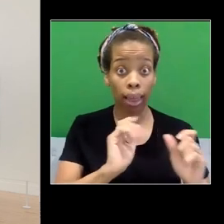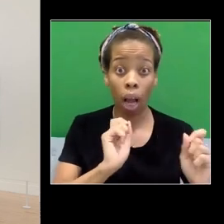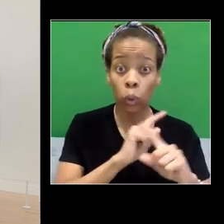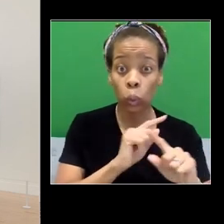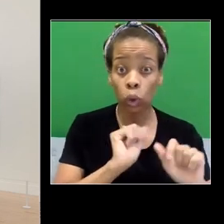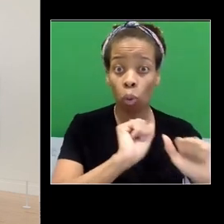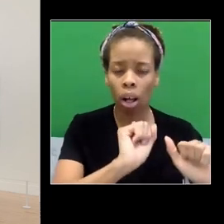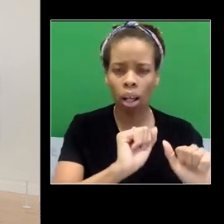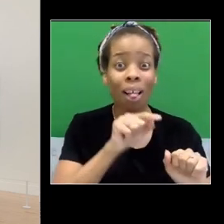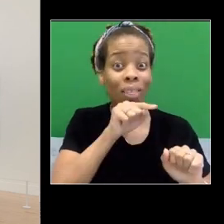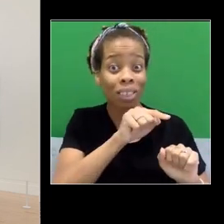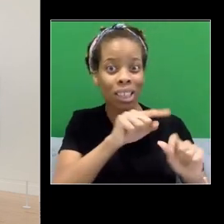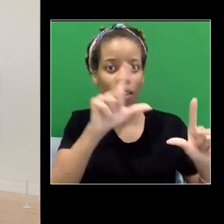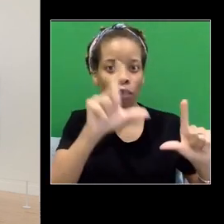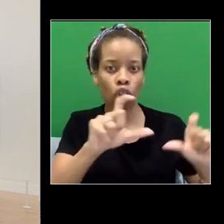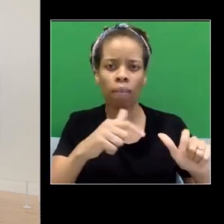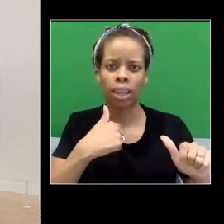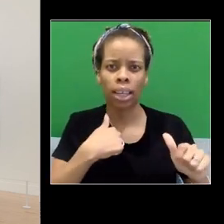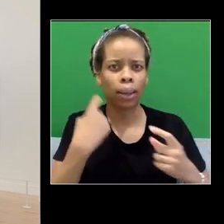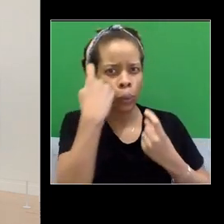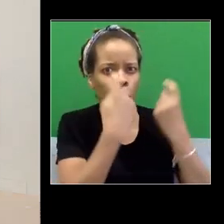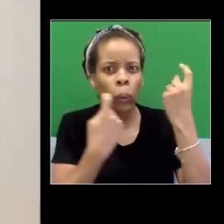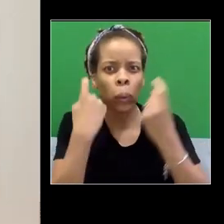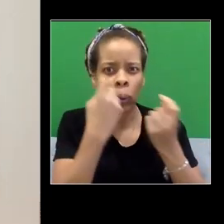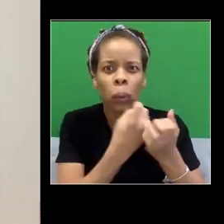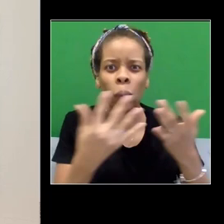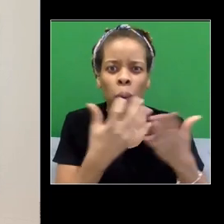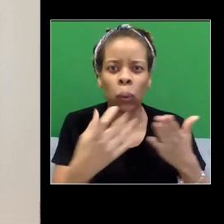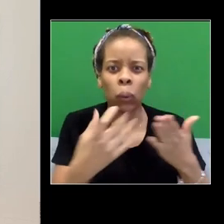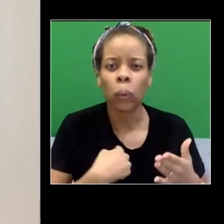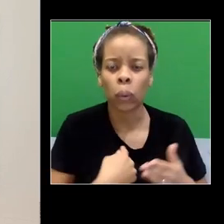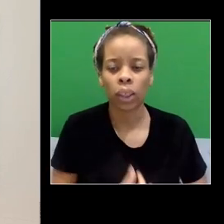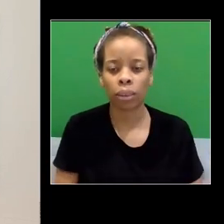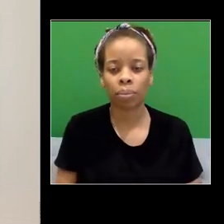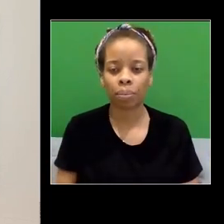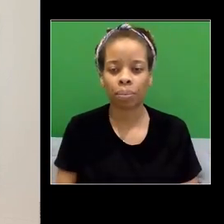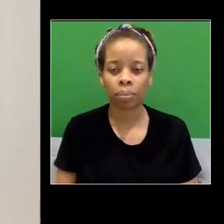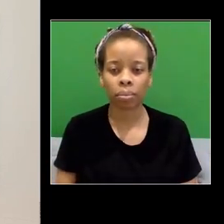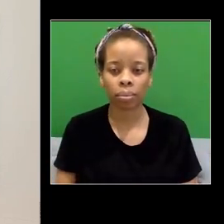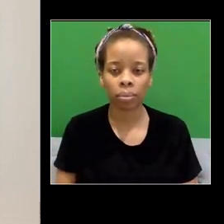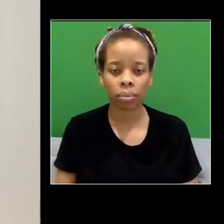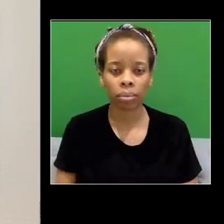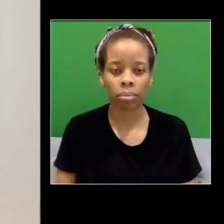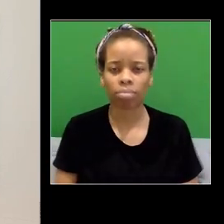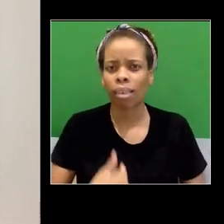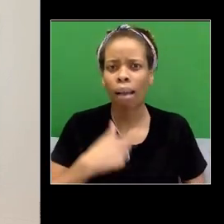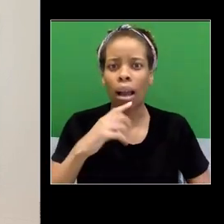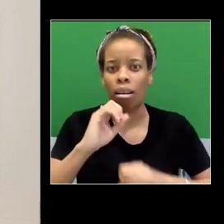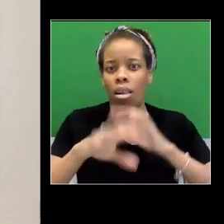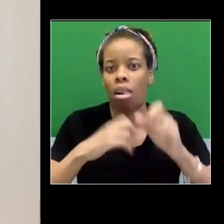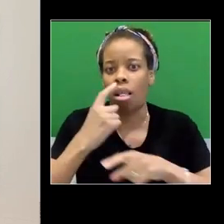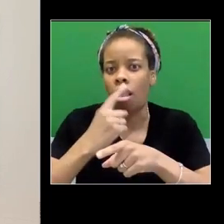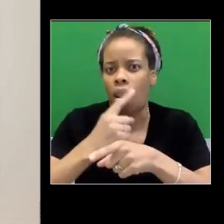of photography I think most about now, I think. Mm-hmm. I mean, I could go on and on, but